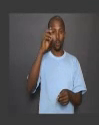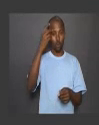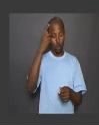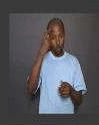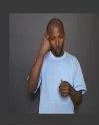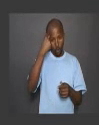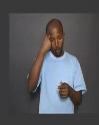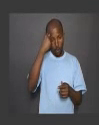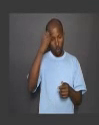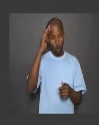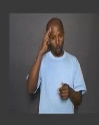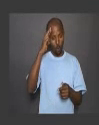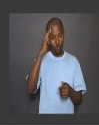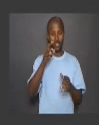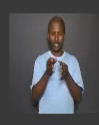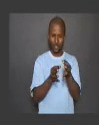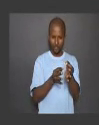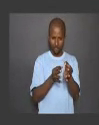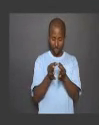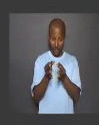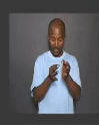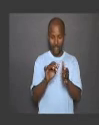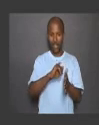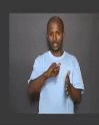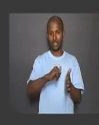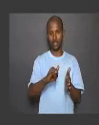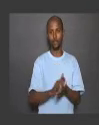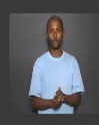Formally, it is defined this way.